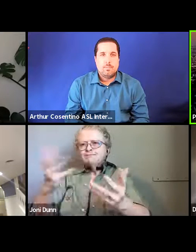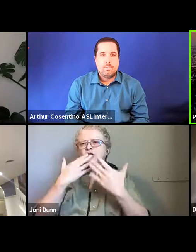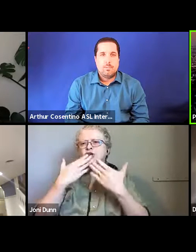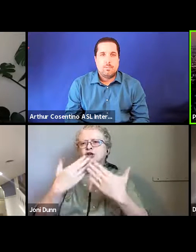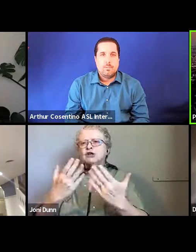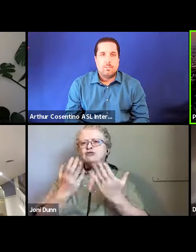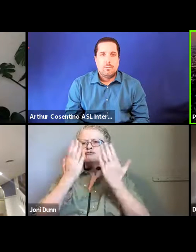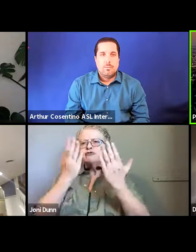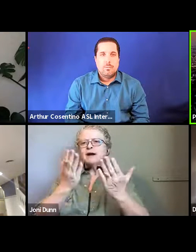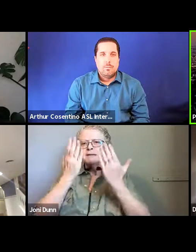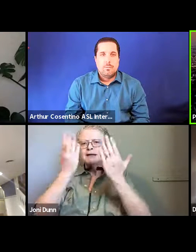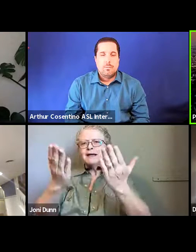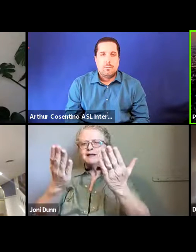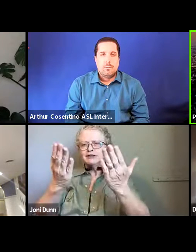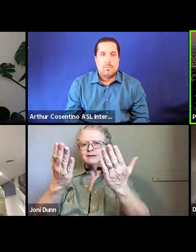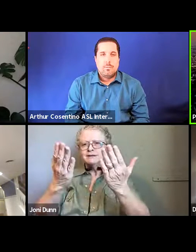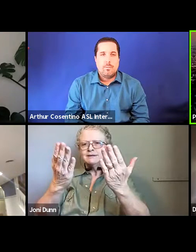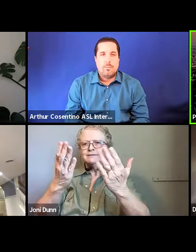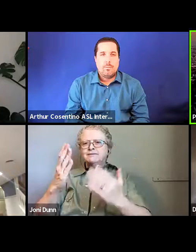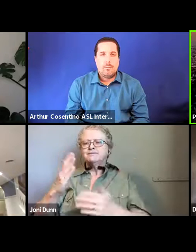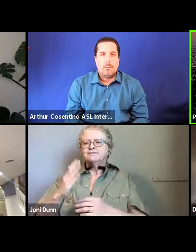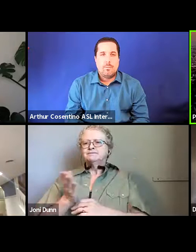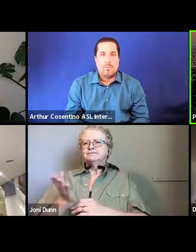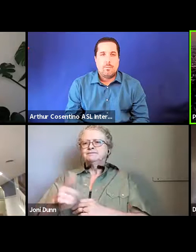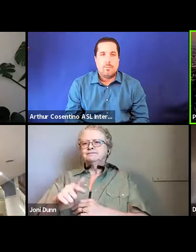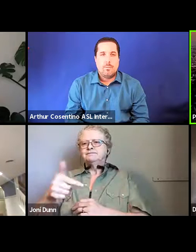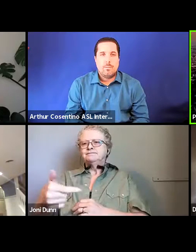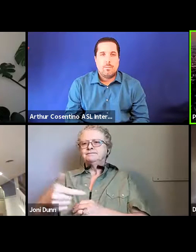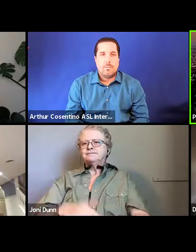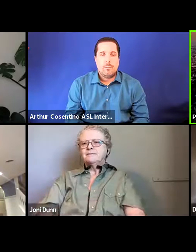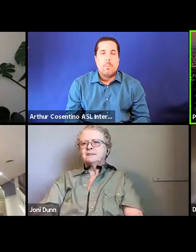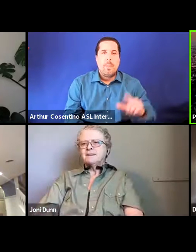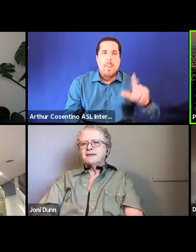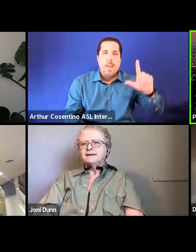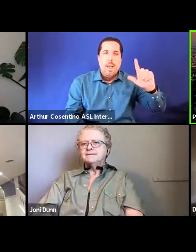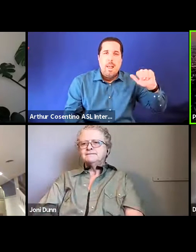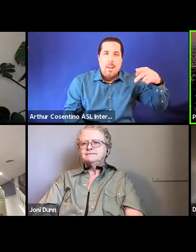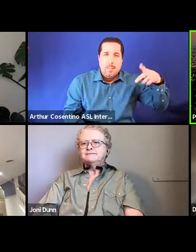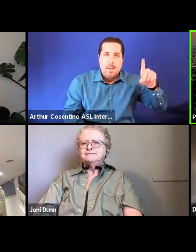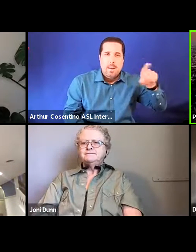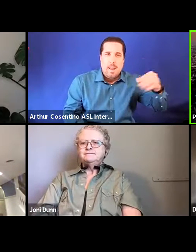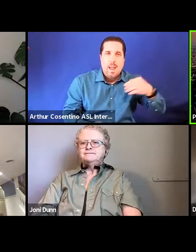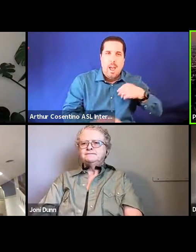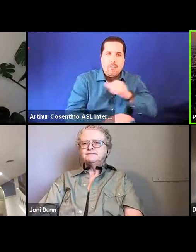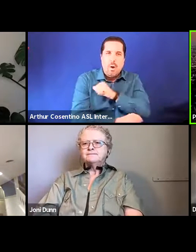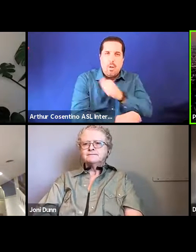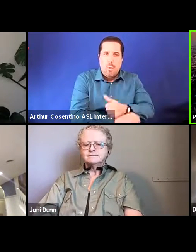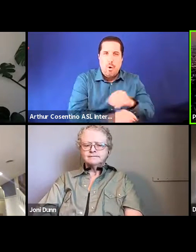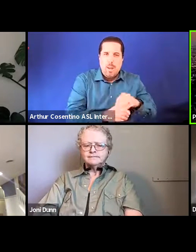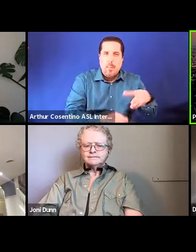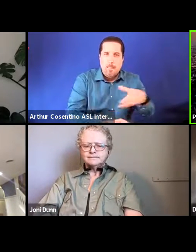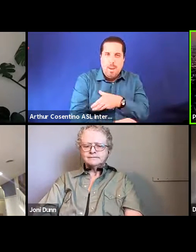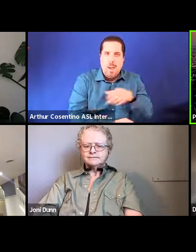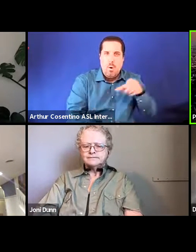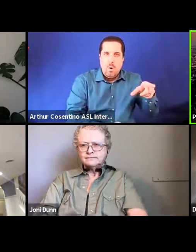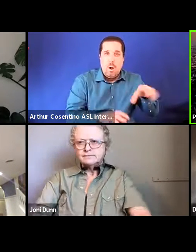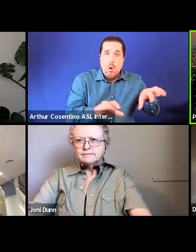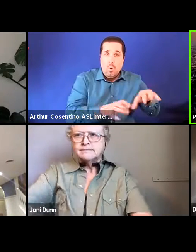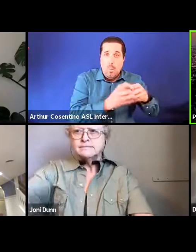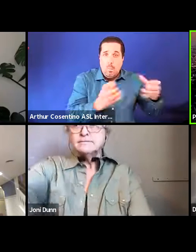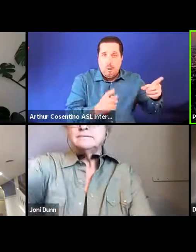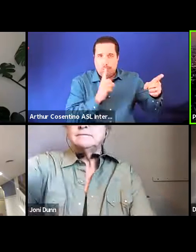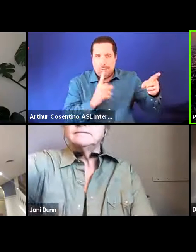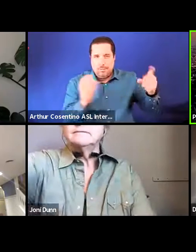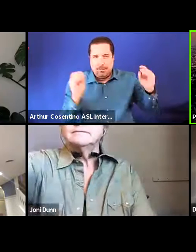LAPD also has a police commission. They actually have authority and power, but they don't always do much. So that's the one dilemma that I've seen happen. It's when you